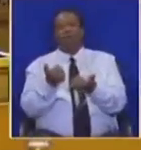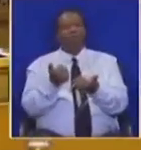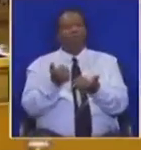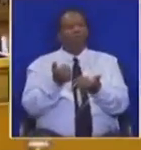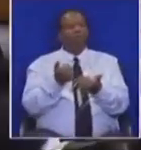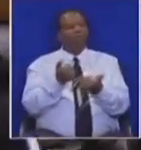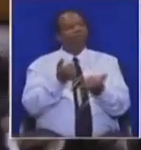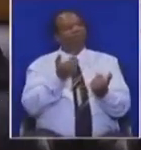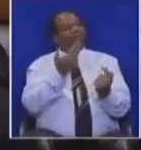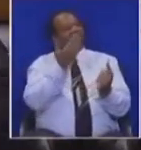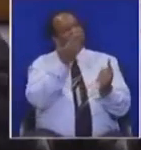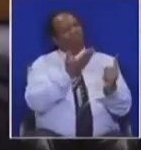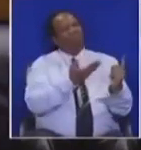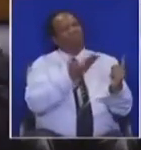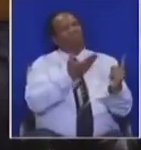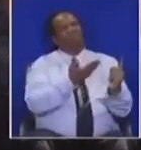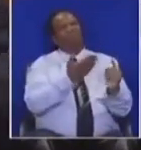Don't raise